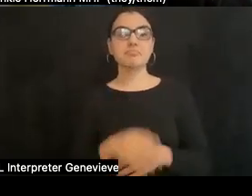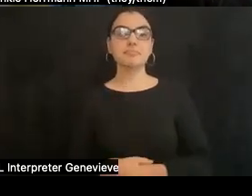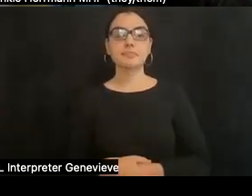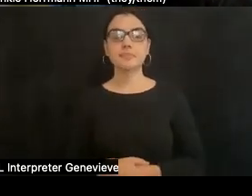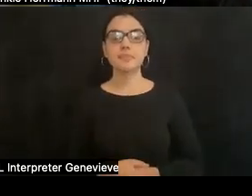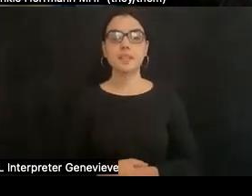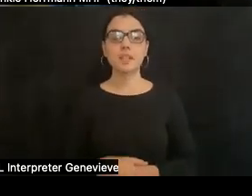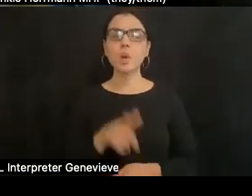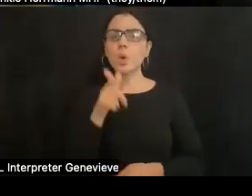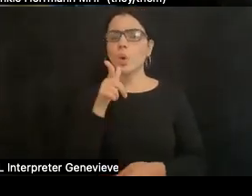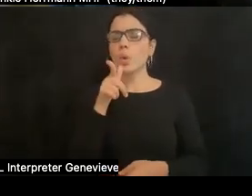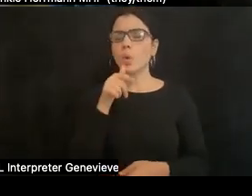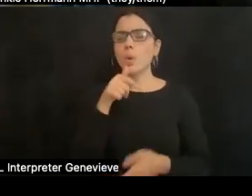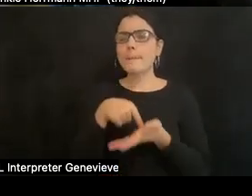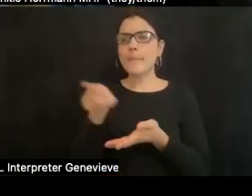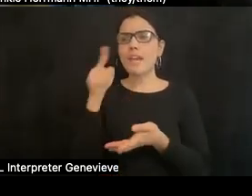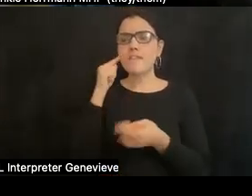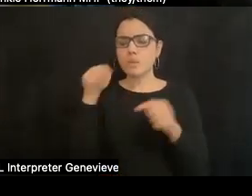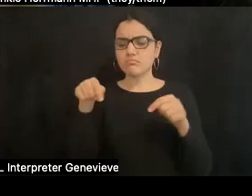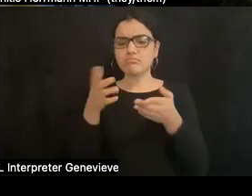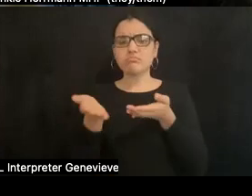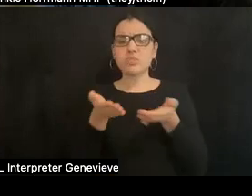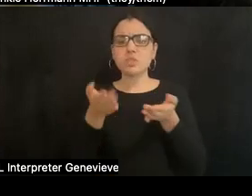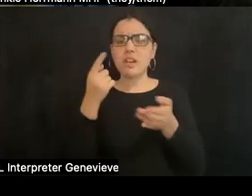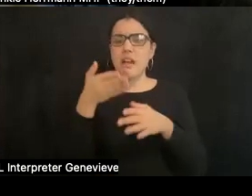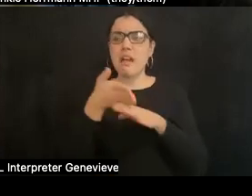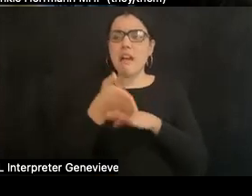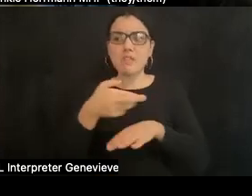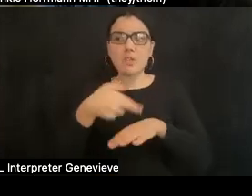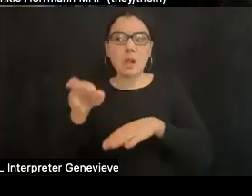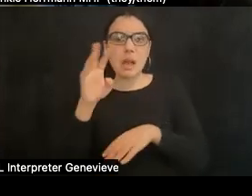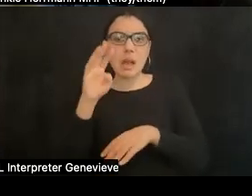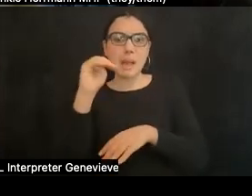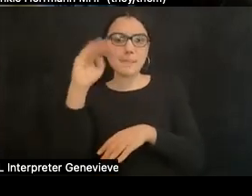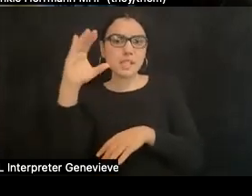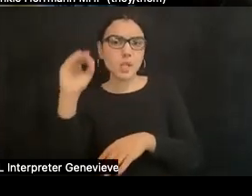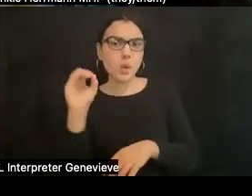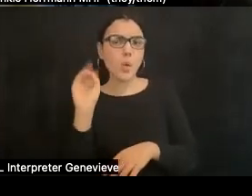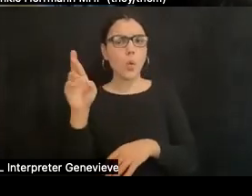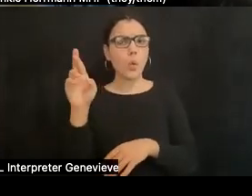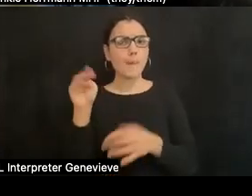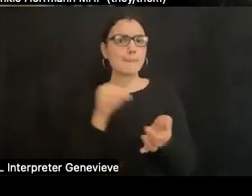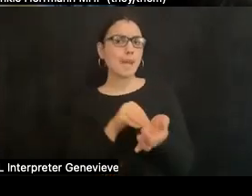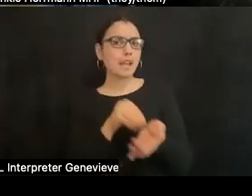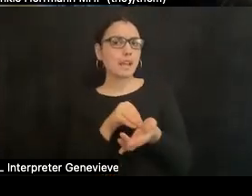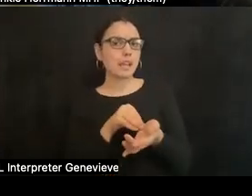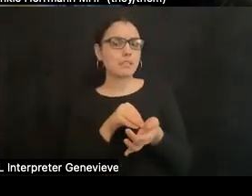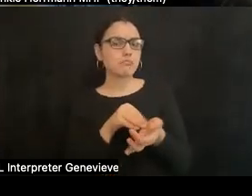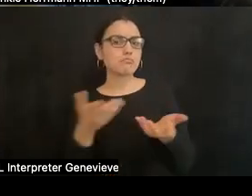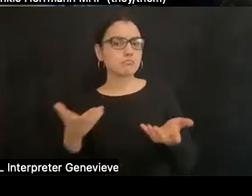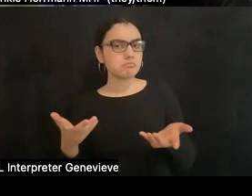Who pays for these services after a referral, the MCO or Medicaid? It's an interesting question.